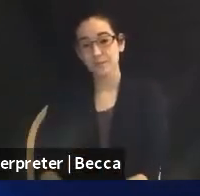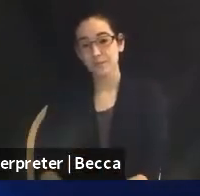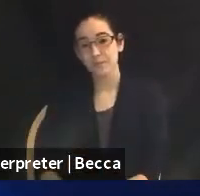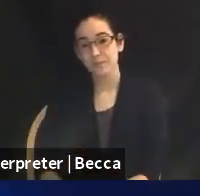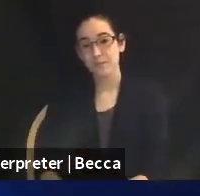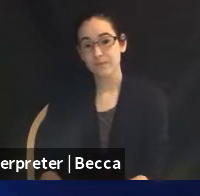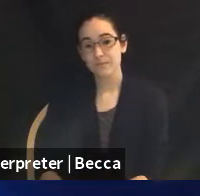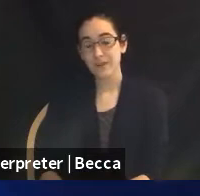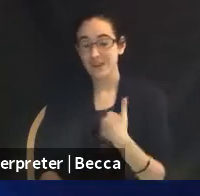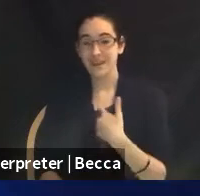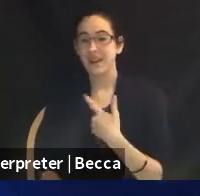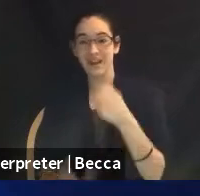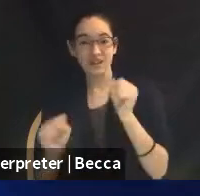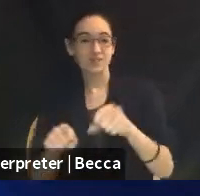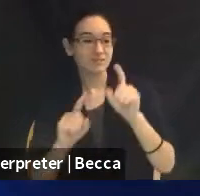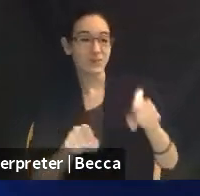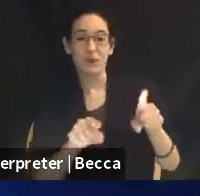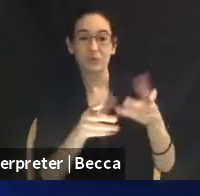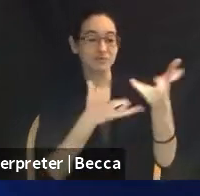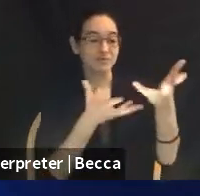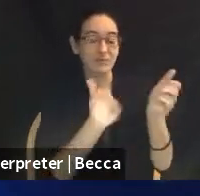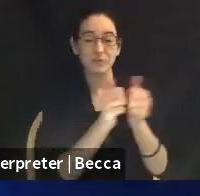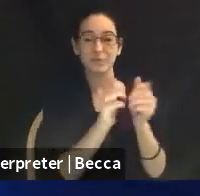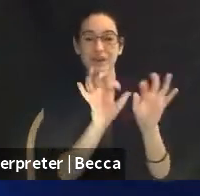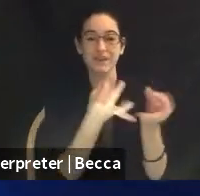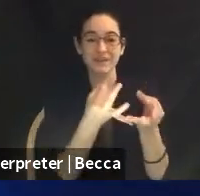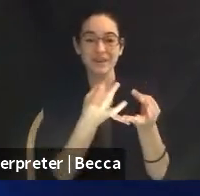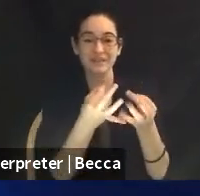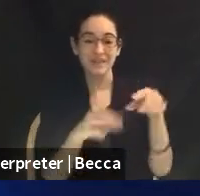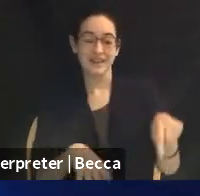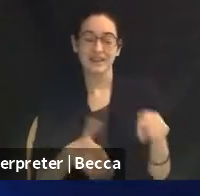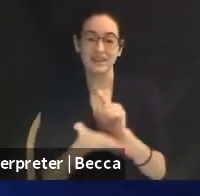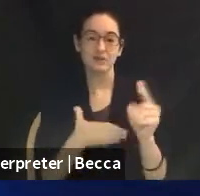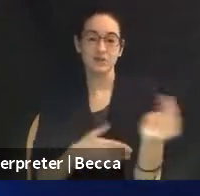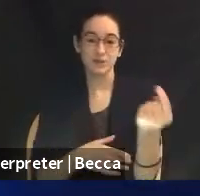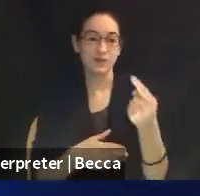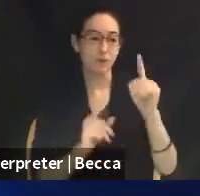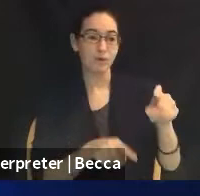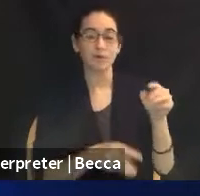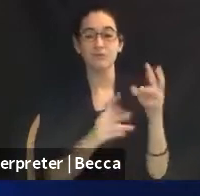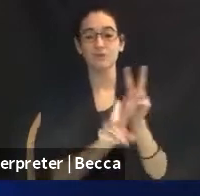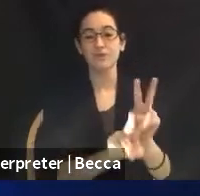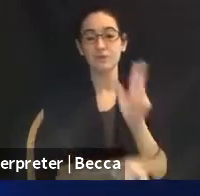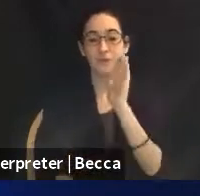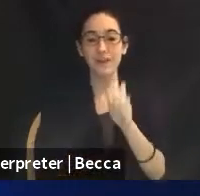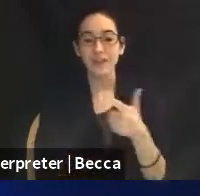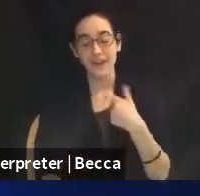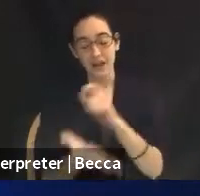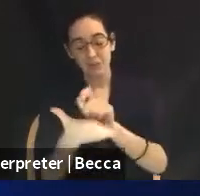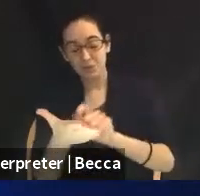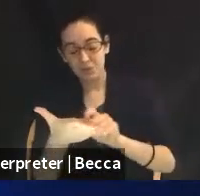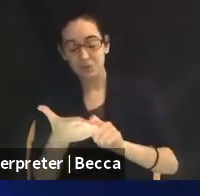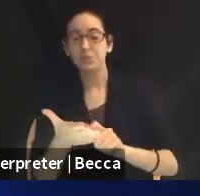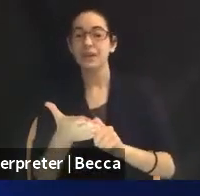And I was able to be with my family. And I'll go back for the funeral this Tuesday. And I was writing this message and writing the message for my brother at the